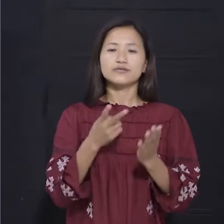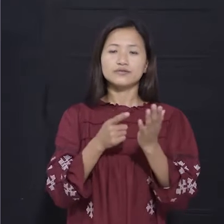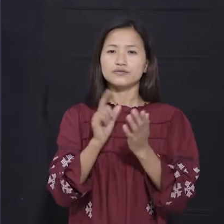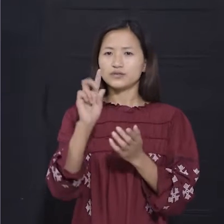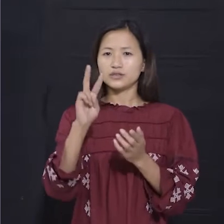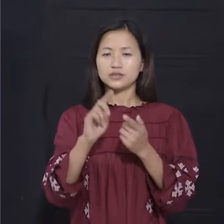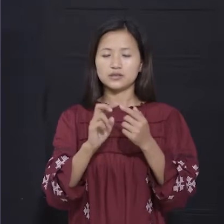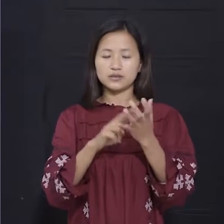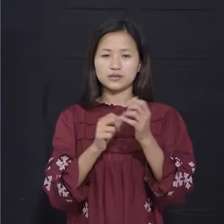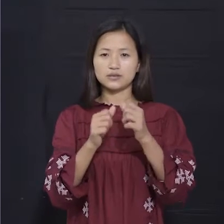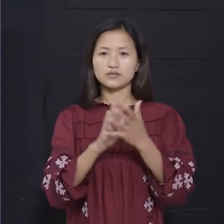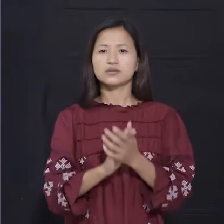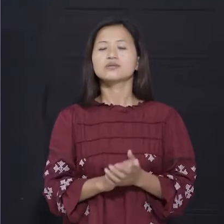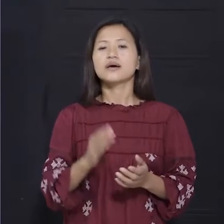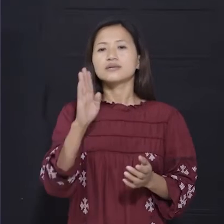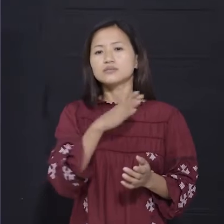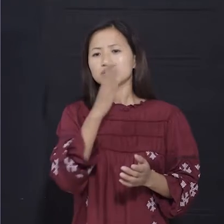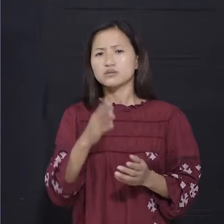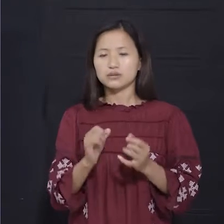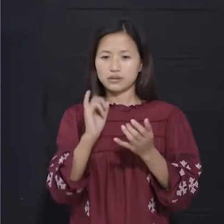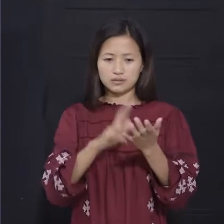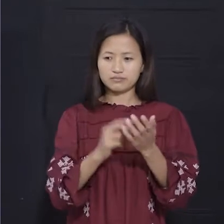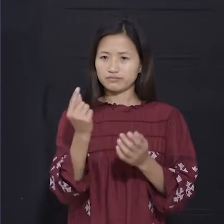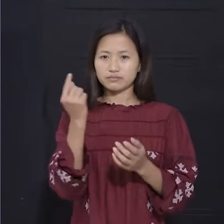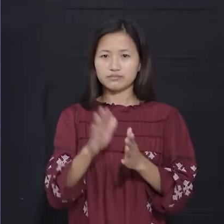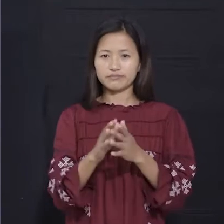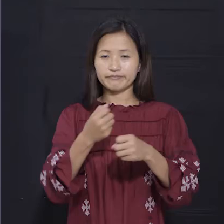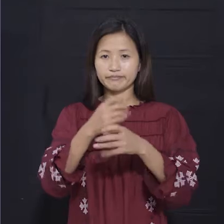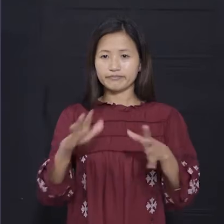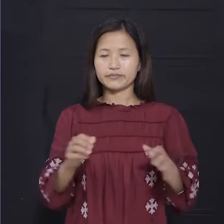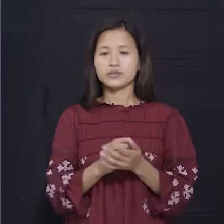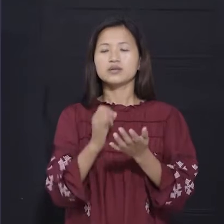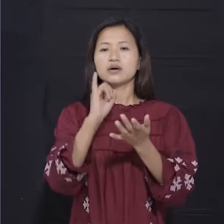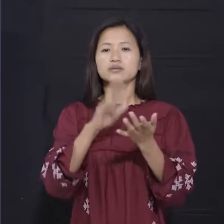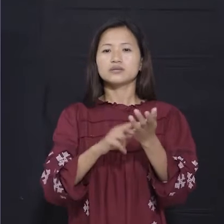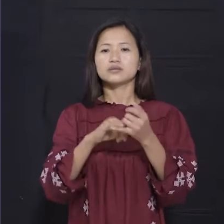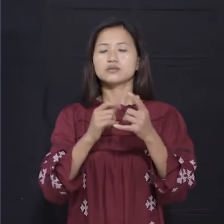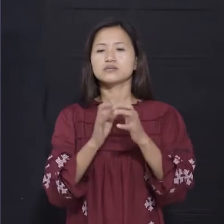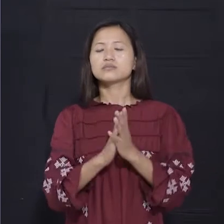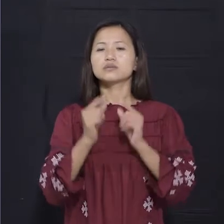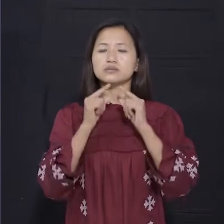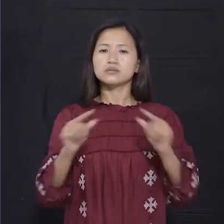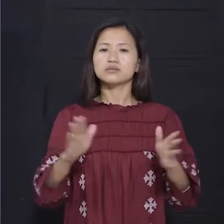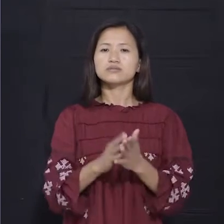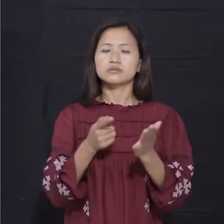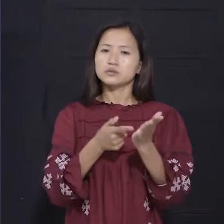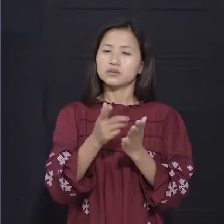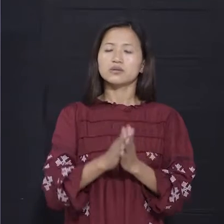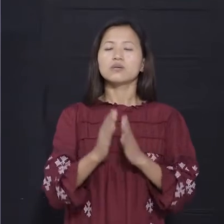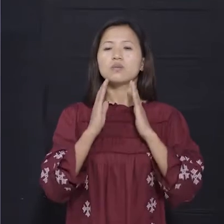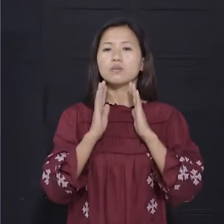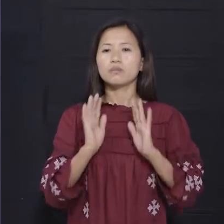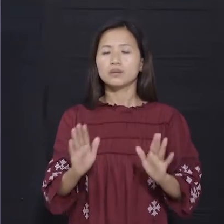is a musical instrument. So from that we found that Samudragupta was not only a great ruler, but he was also a